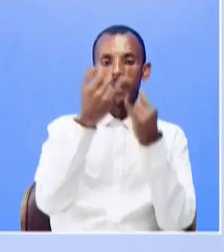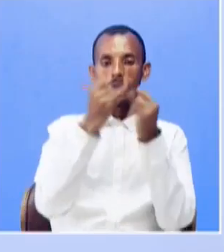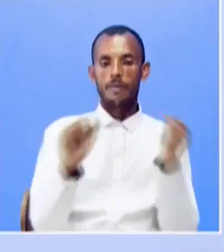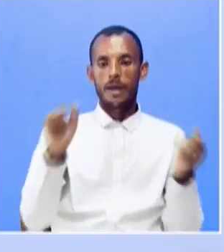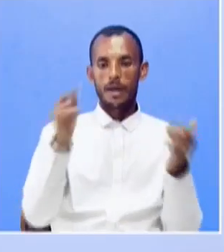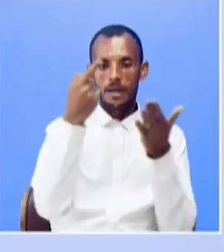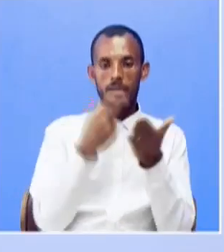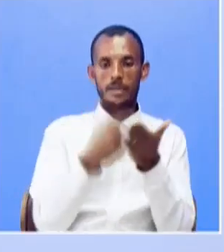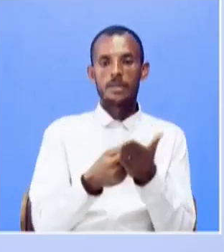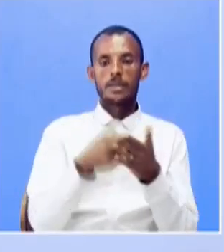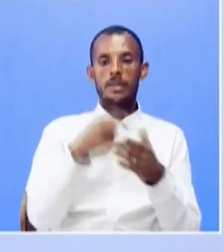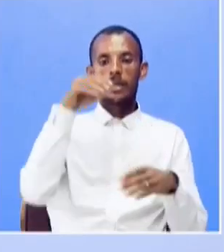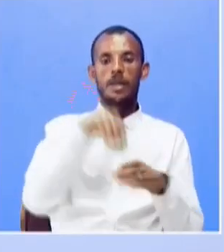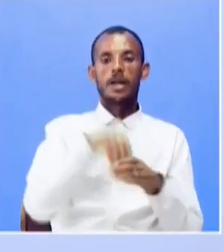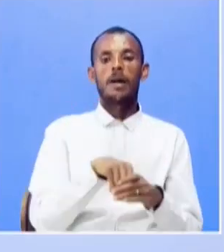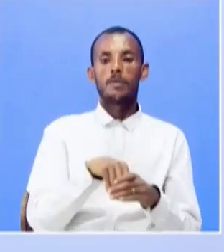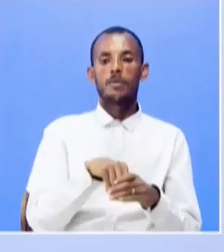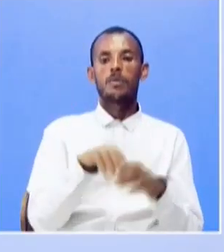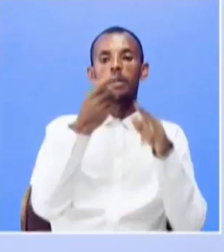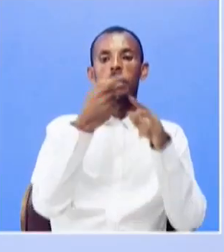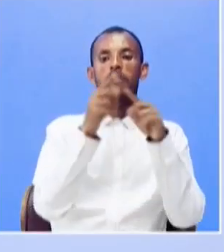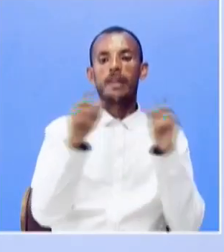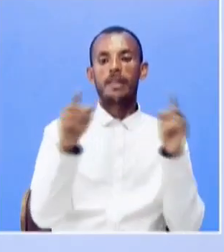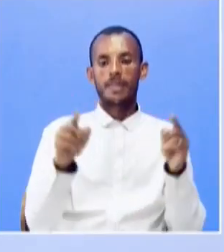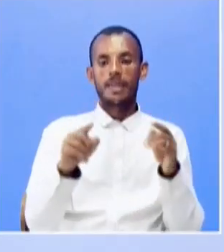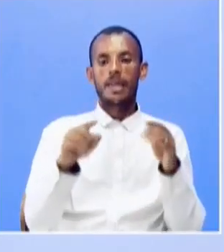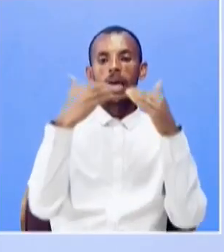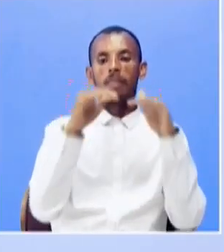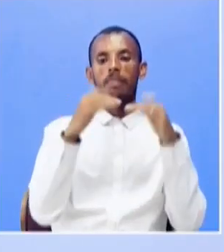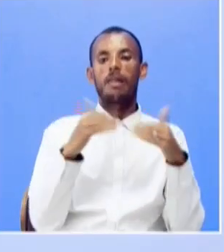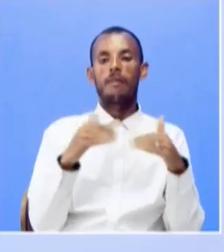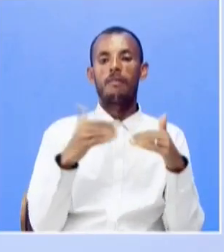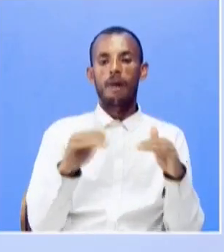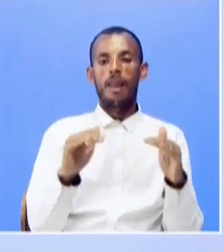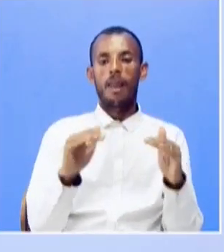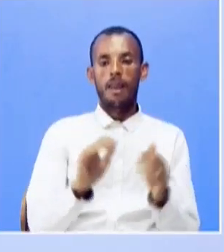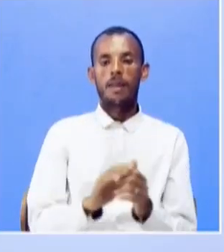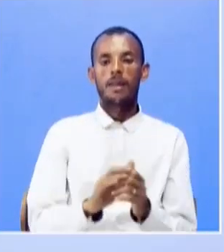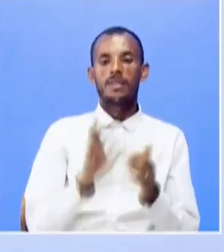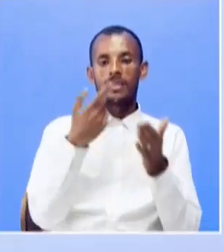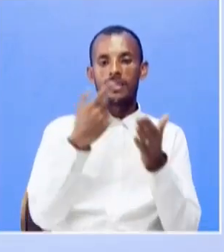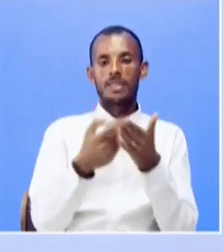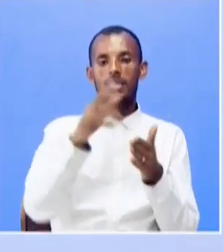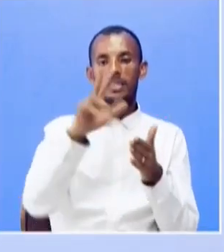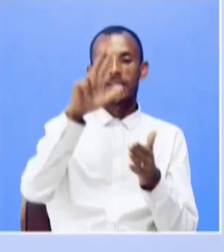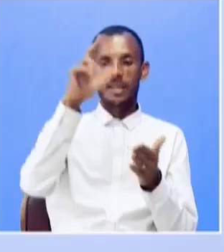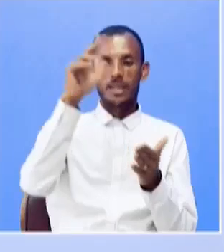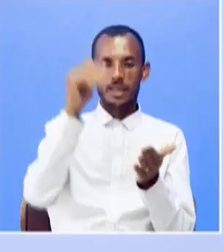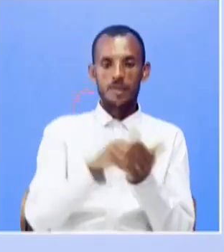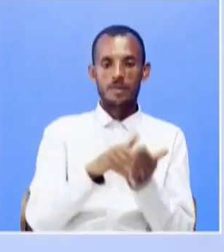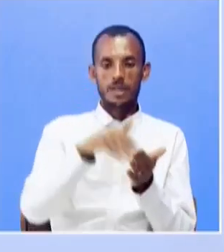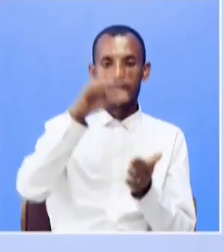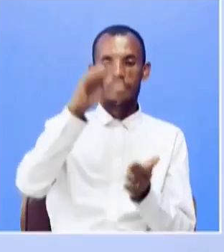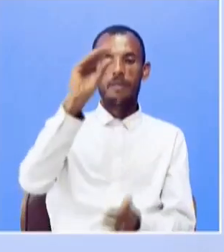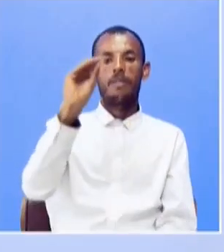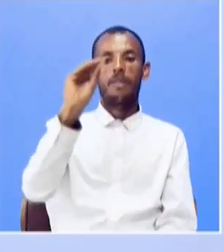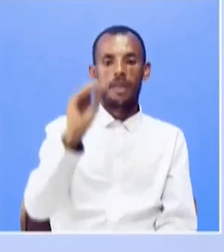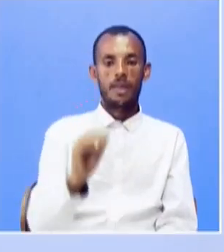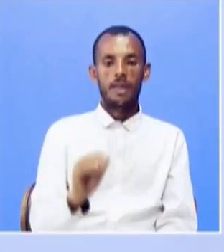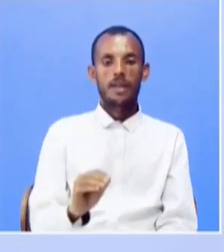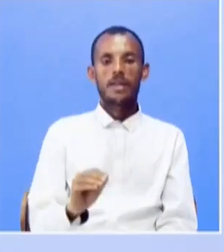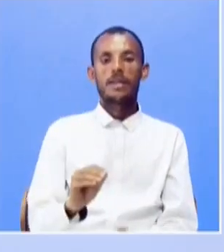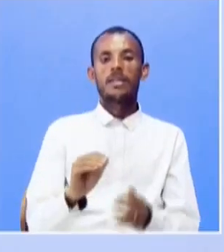this income into different intervals. This 3,050,